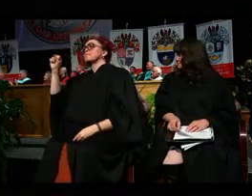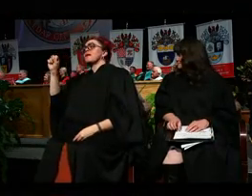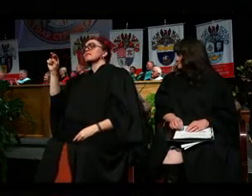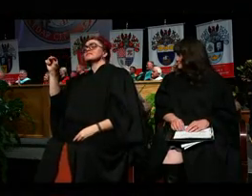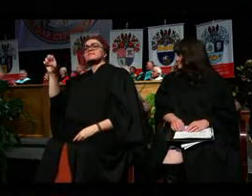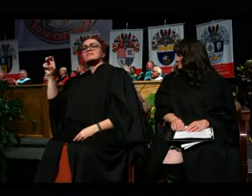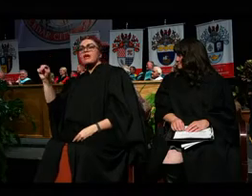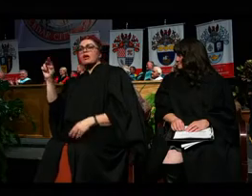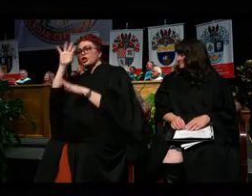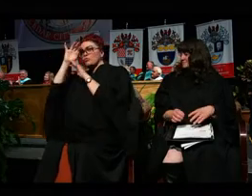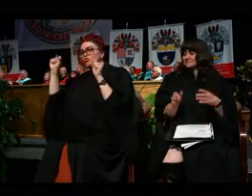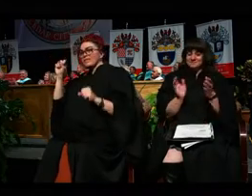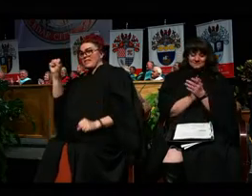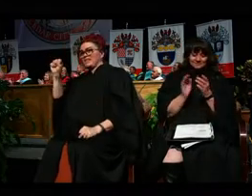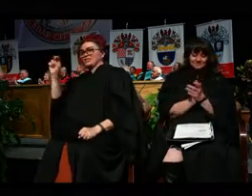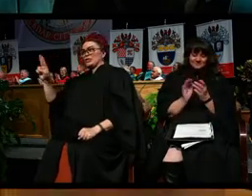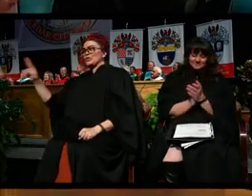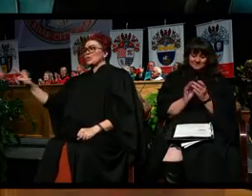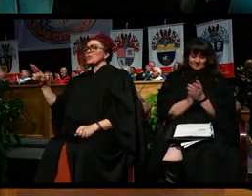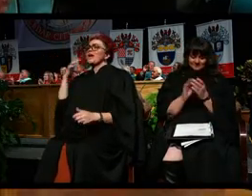President, SUU.